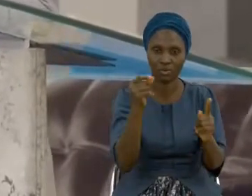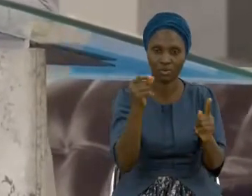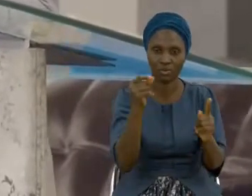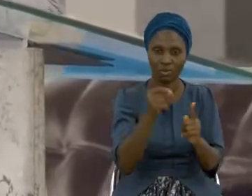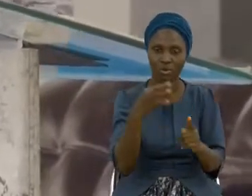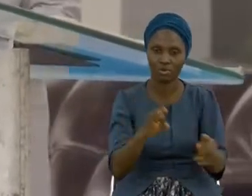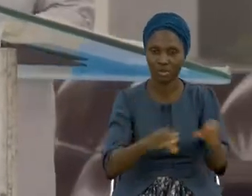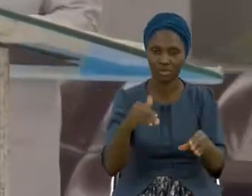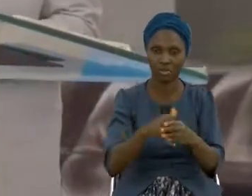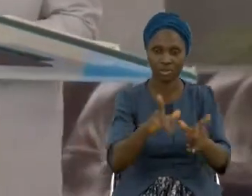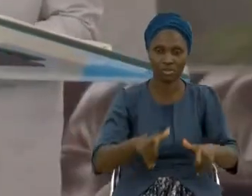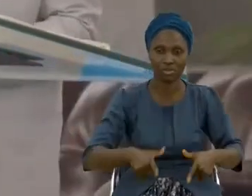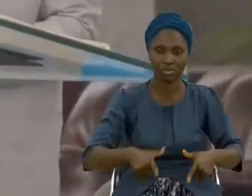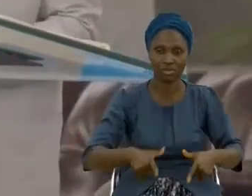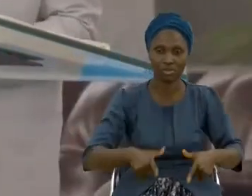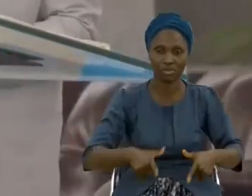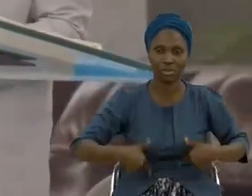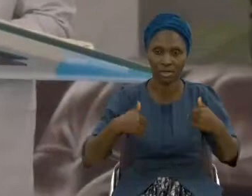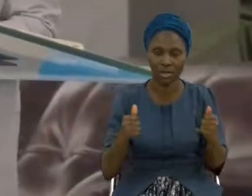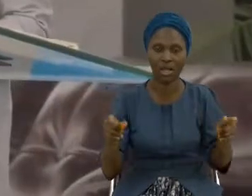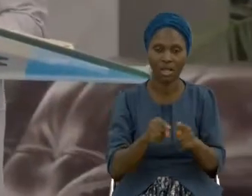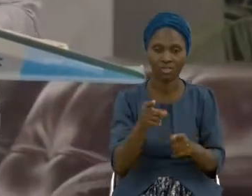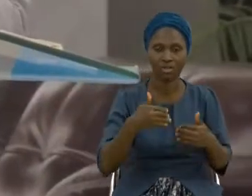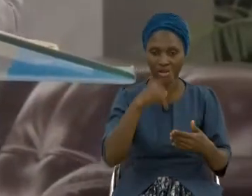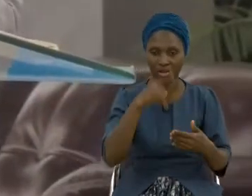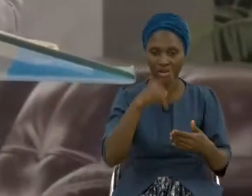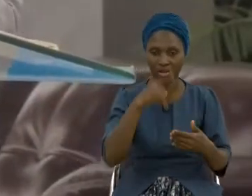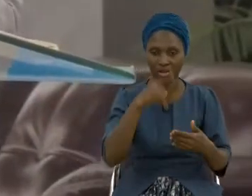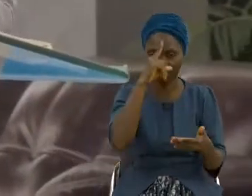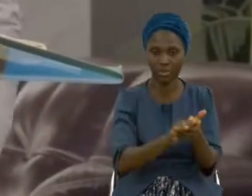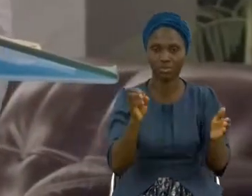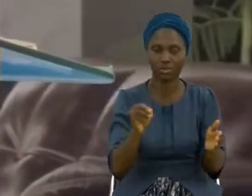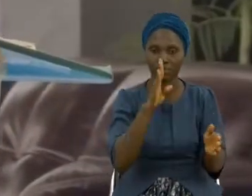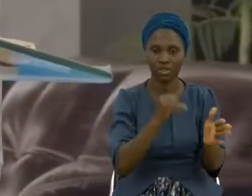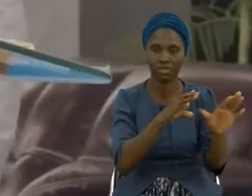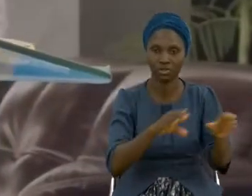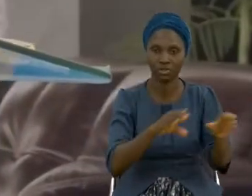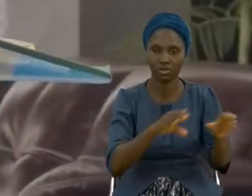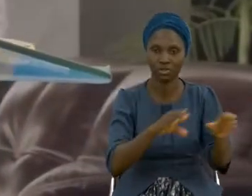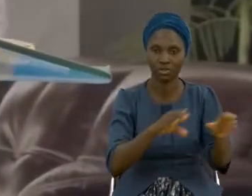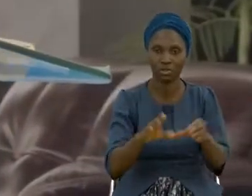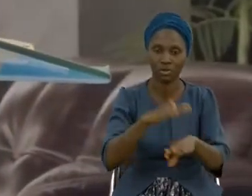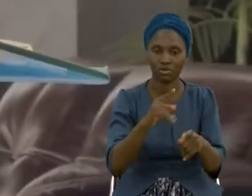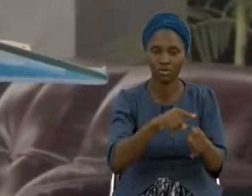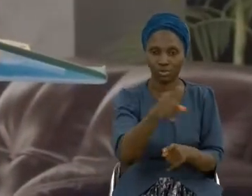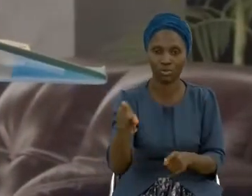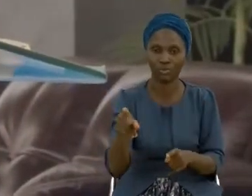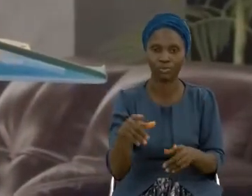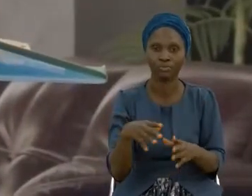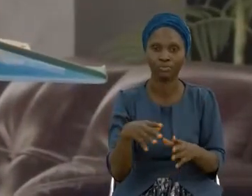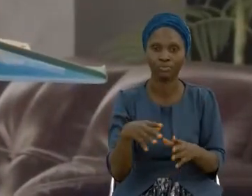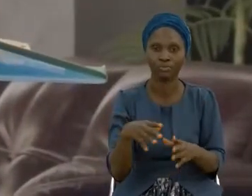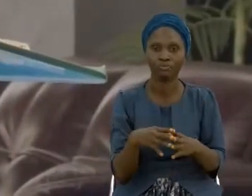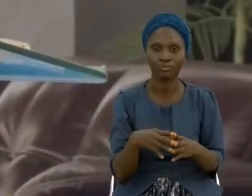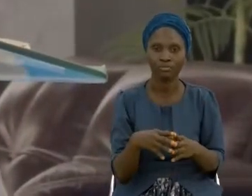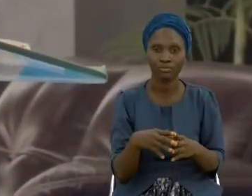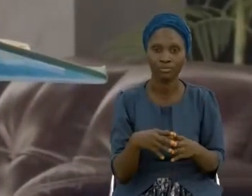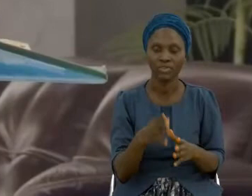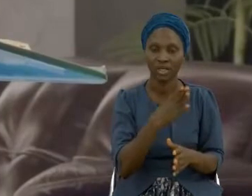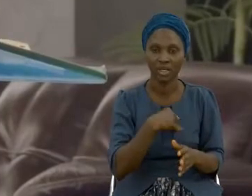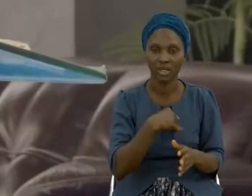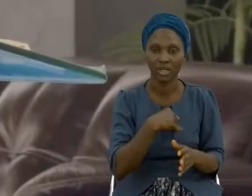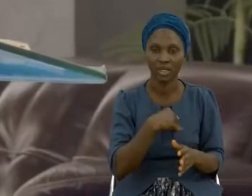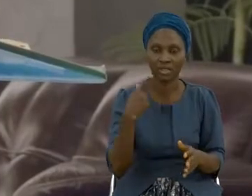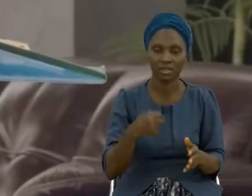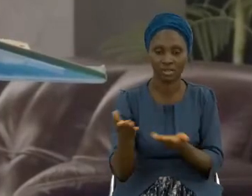me and his savage was healed in a cell same